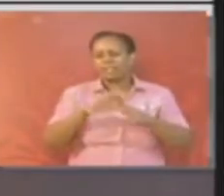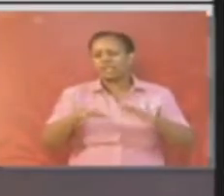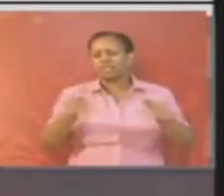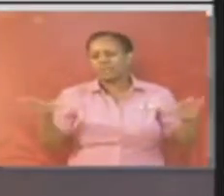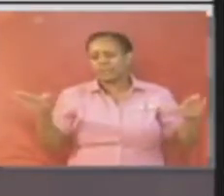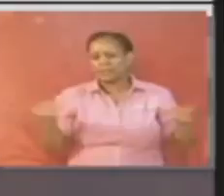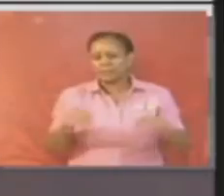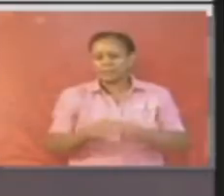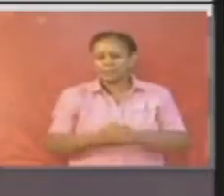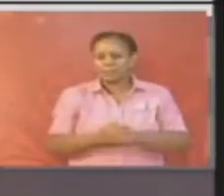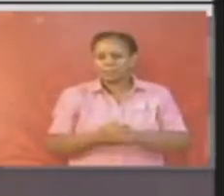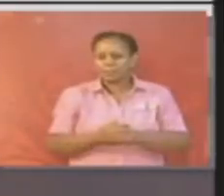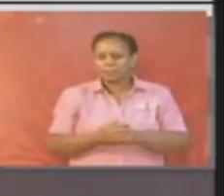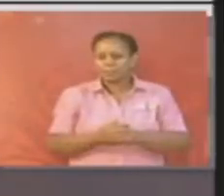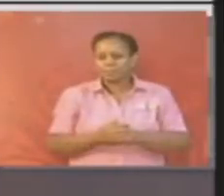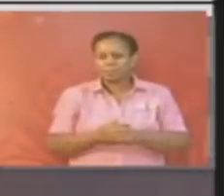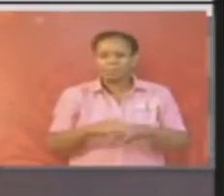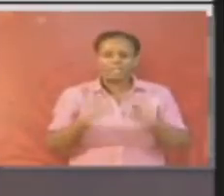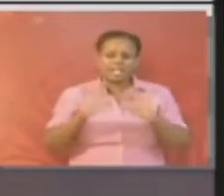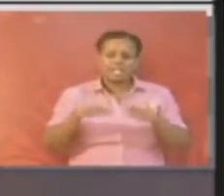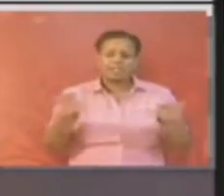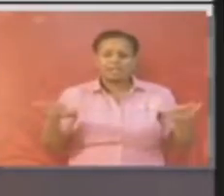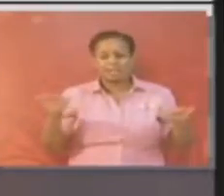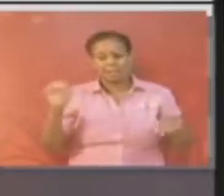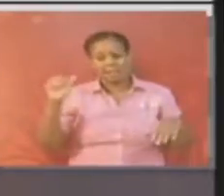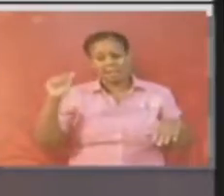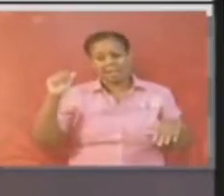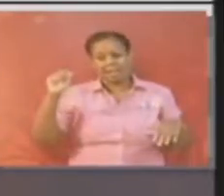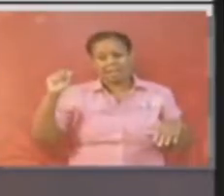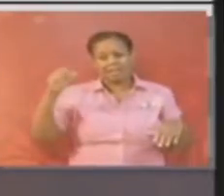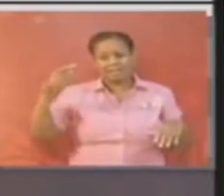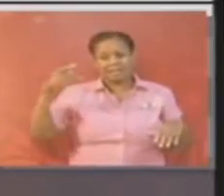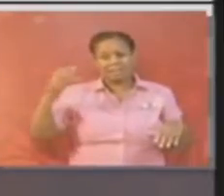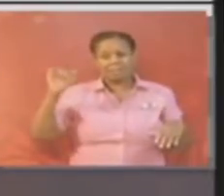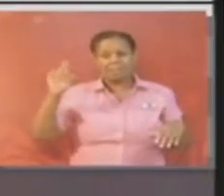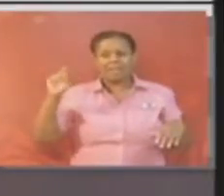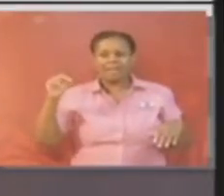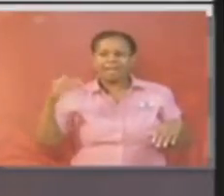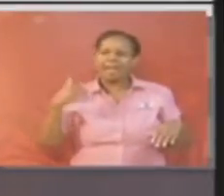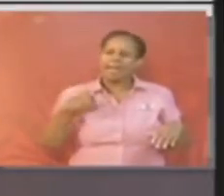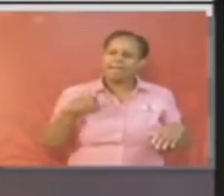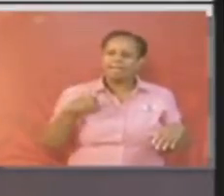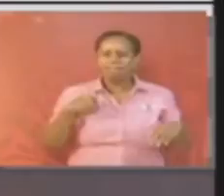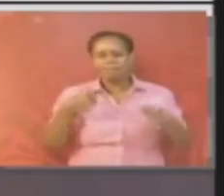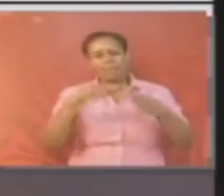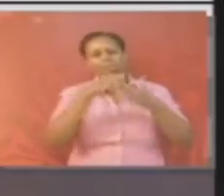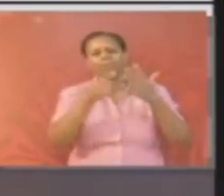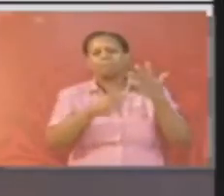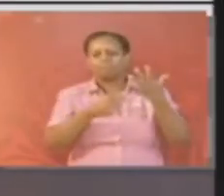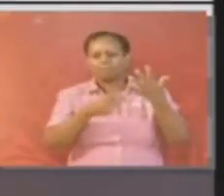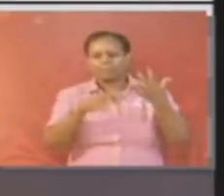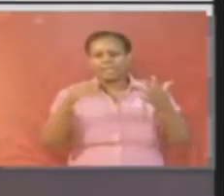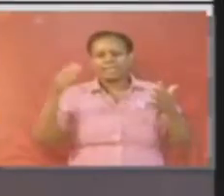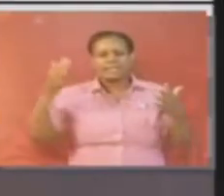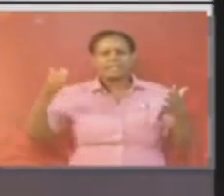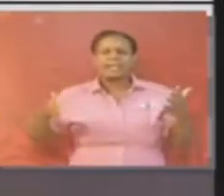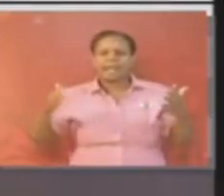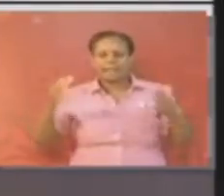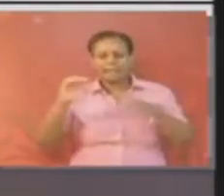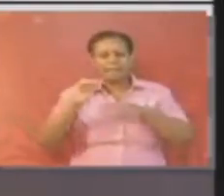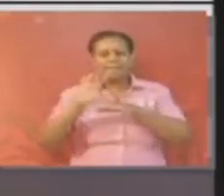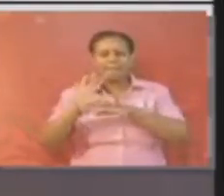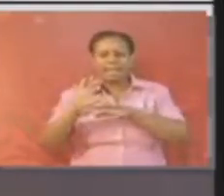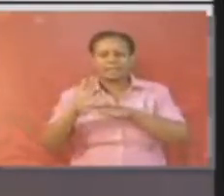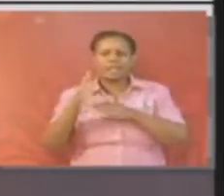in children, there are common side effects and then there are rare side effects. Common side effects in children will include